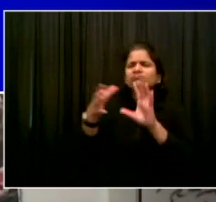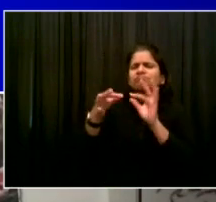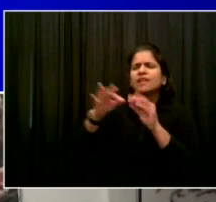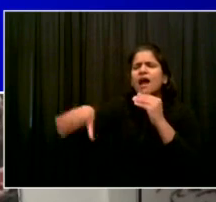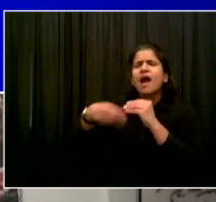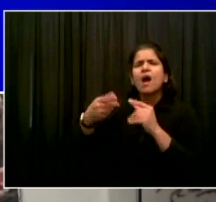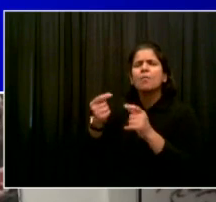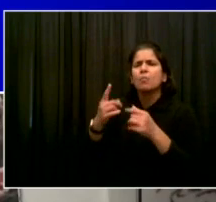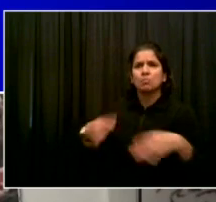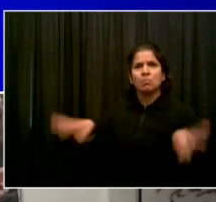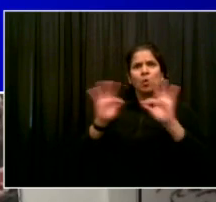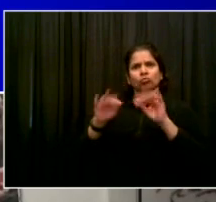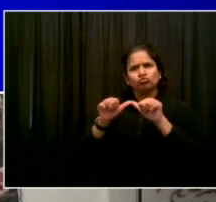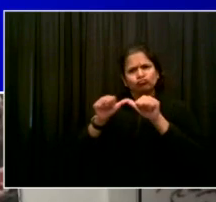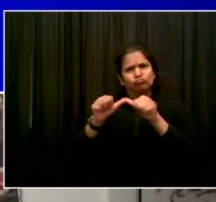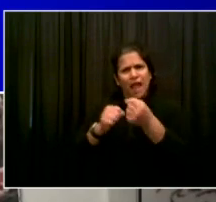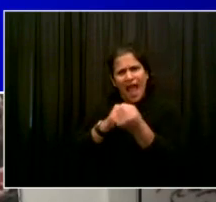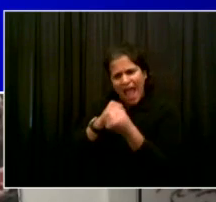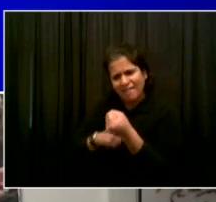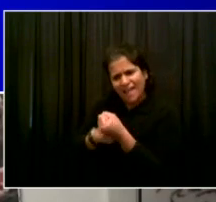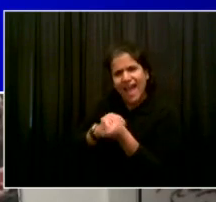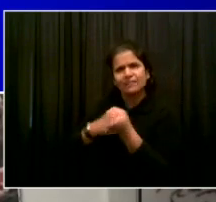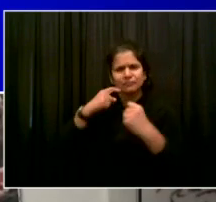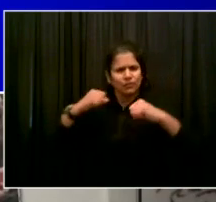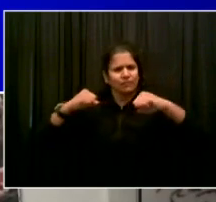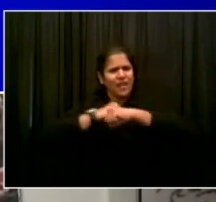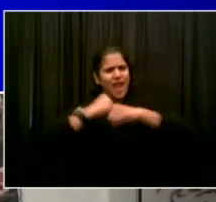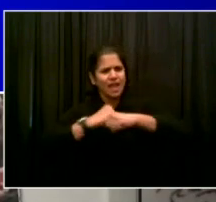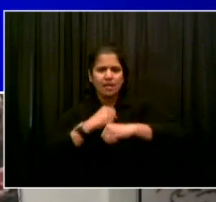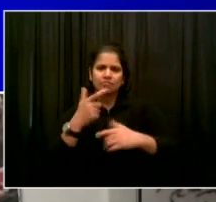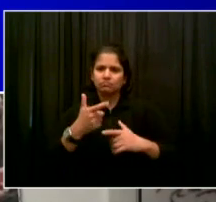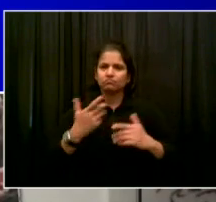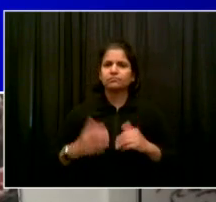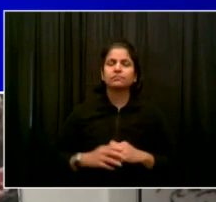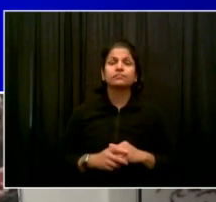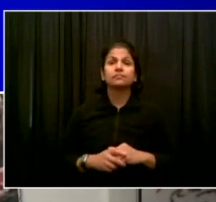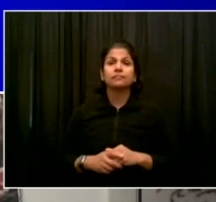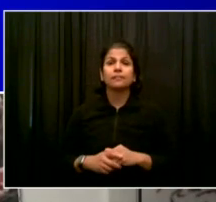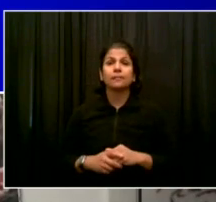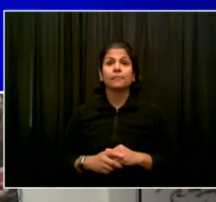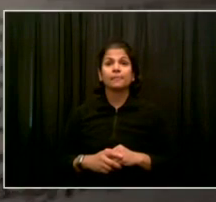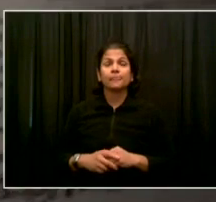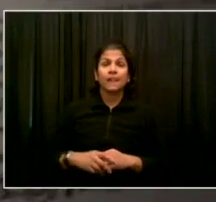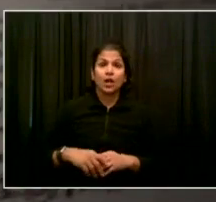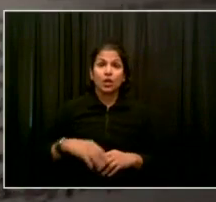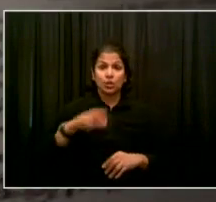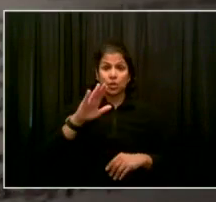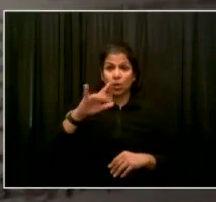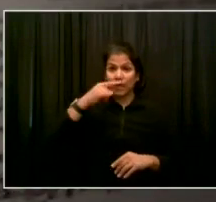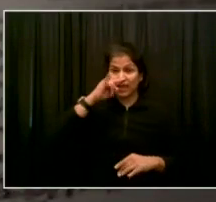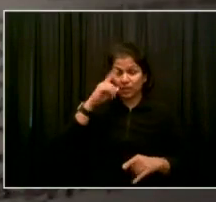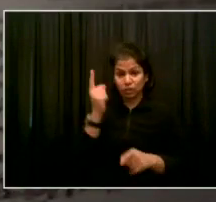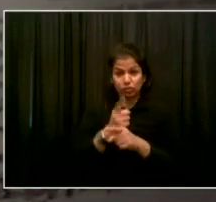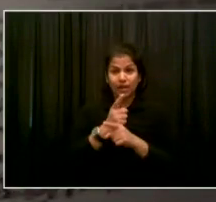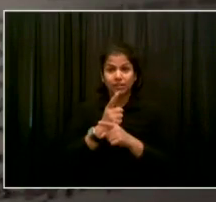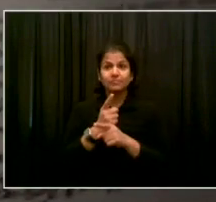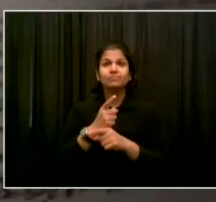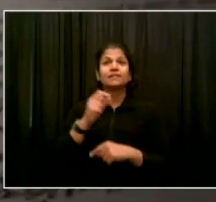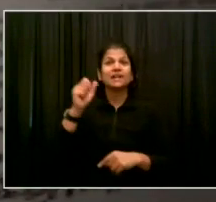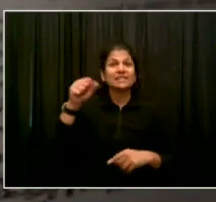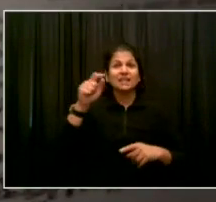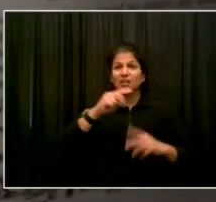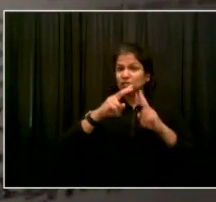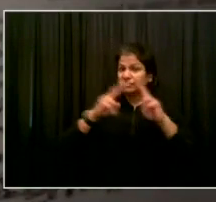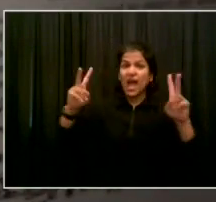very good question. Look, your kids in some ways are right. We're very late in the game and we're behind. It's not a good sign when the